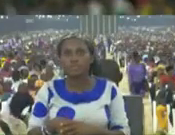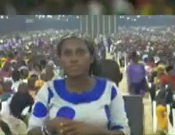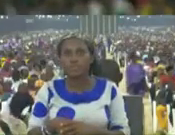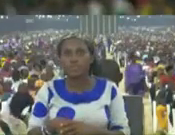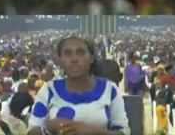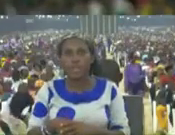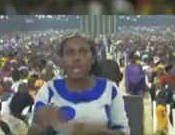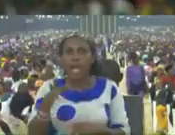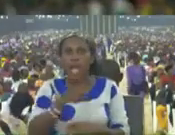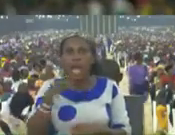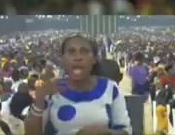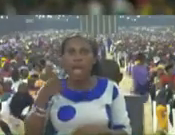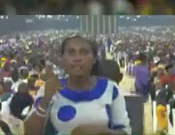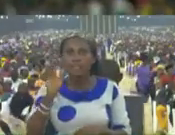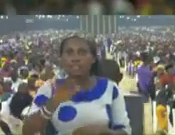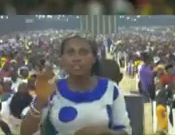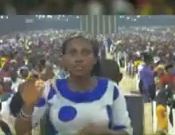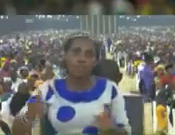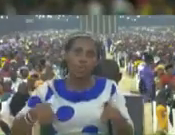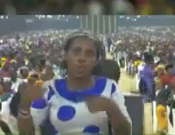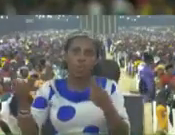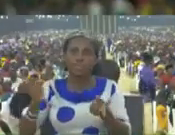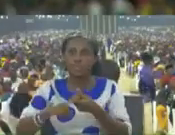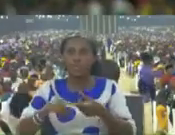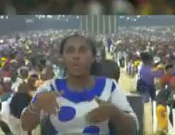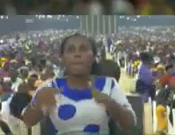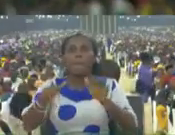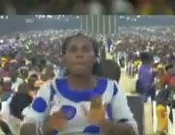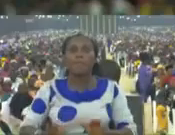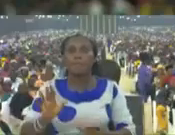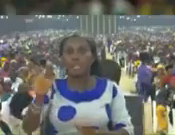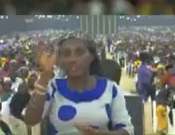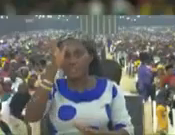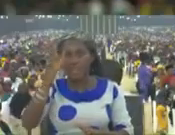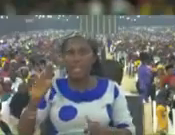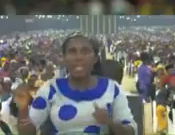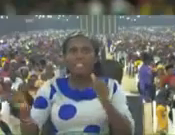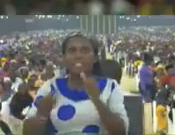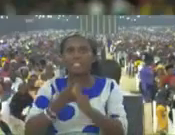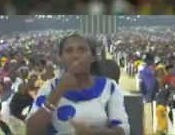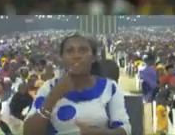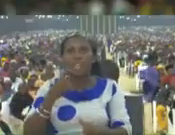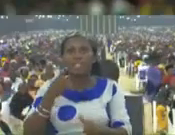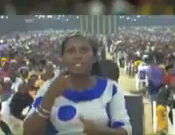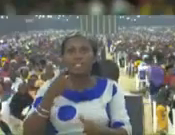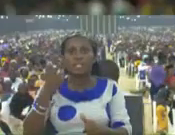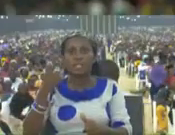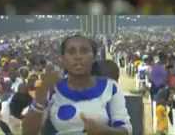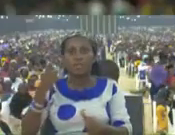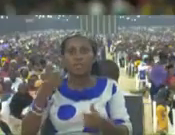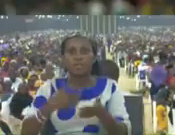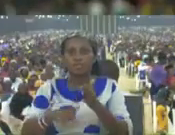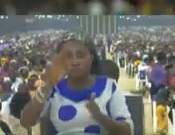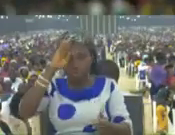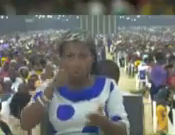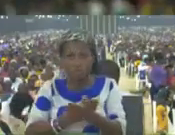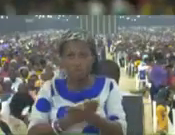And the children went home to bury their father. The firstborn had just returned from Germany with a new